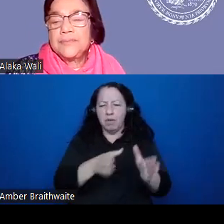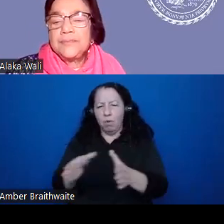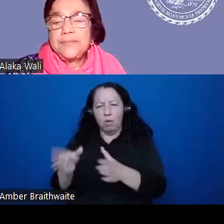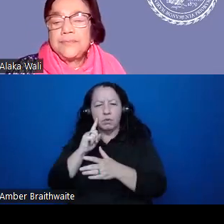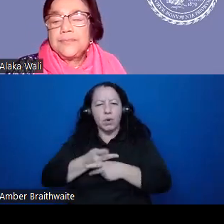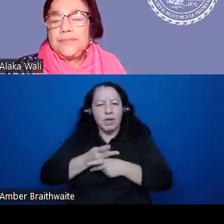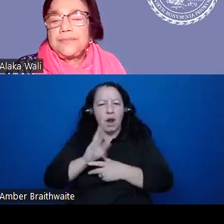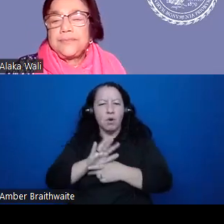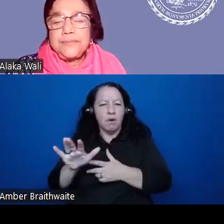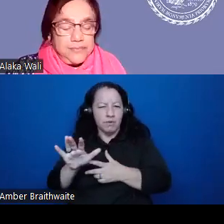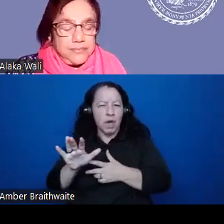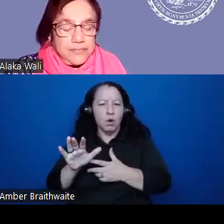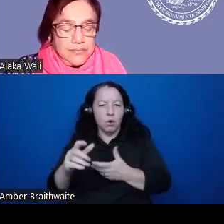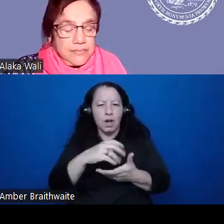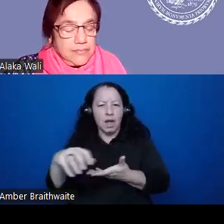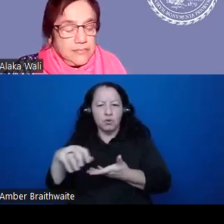collection.